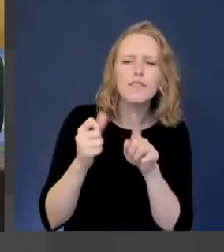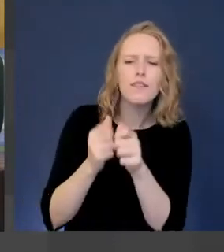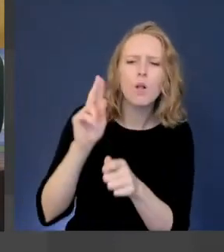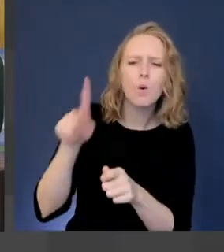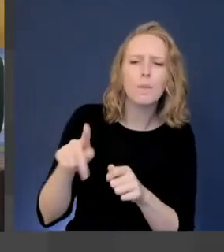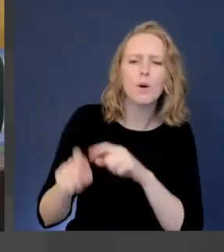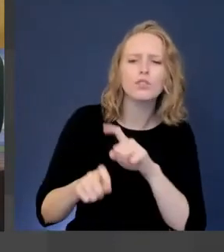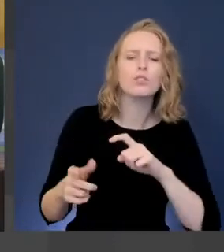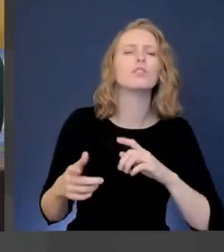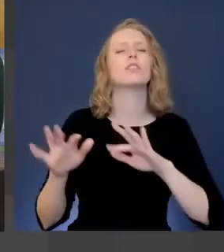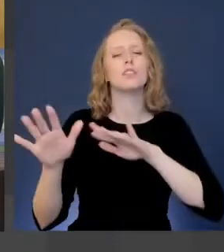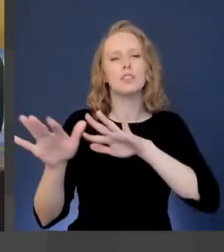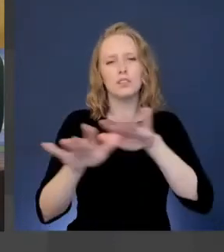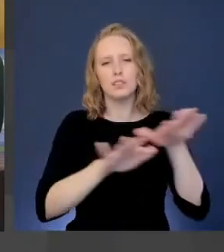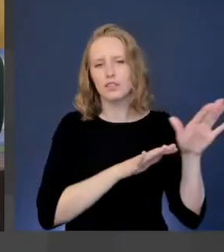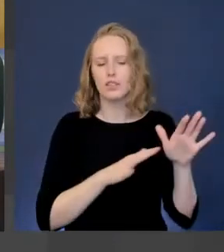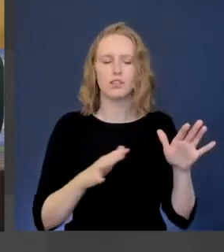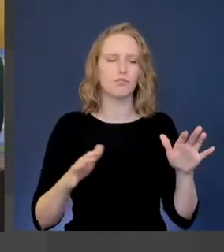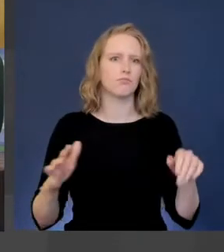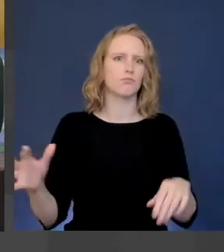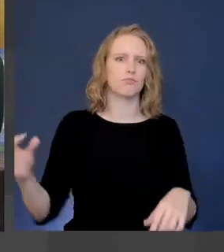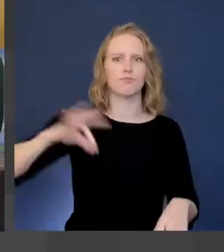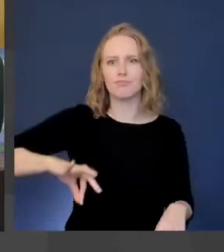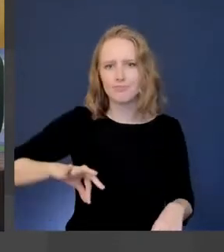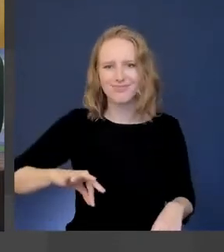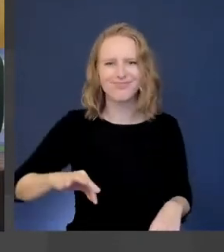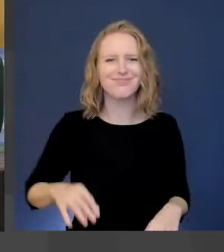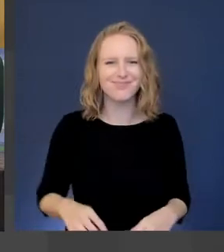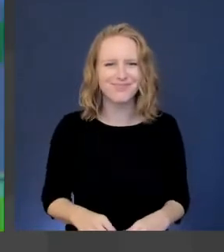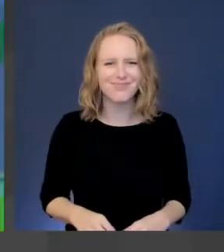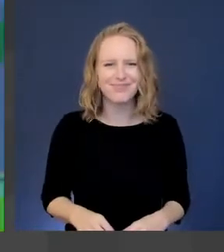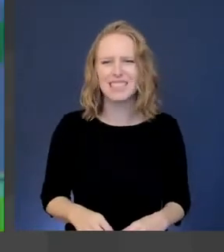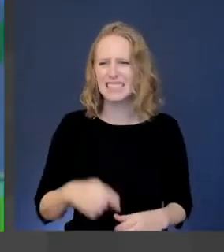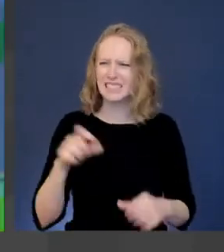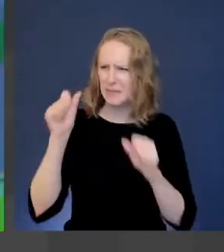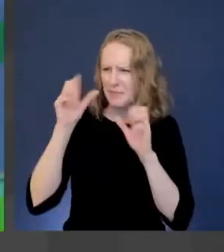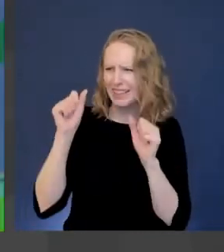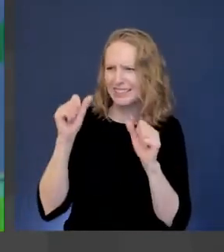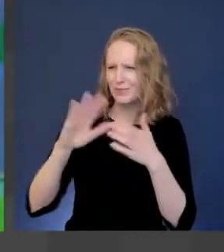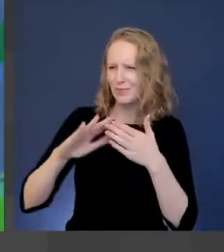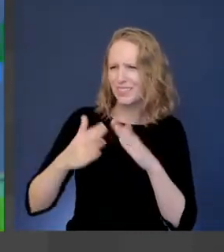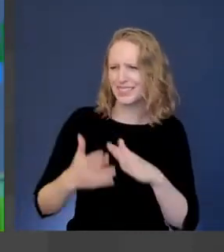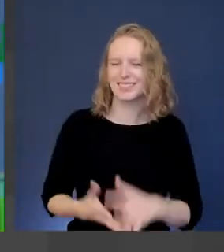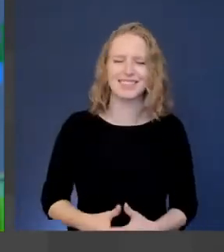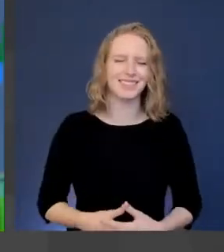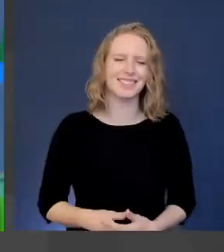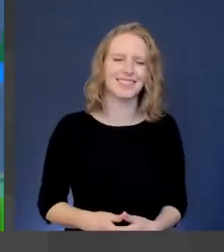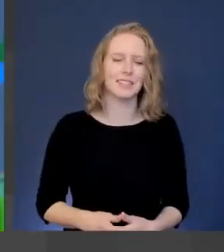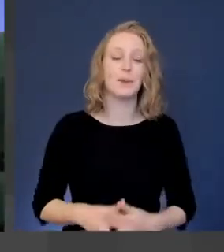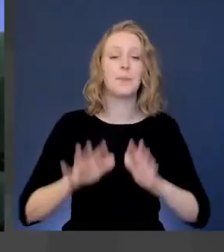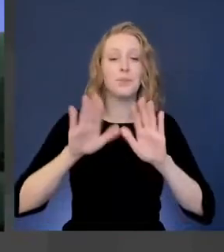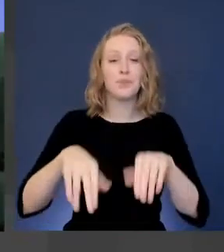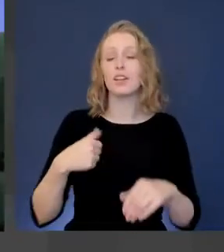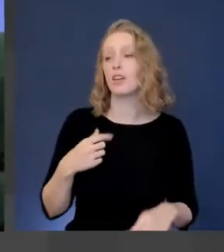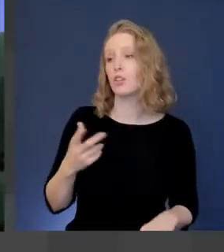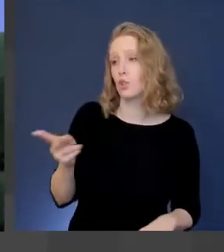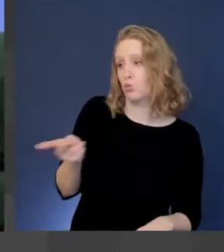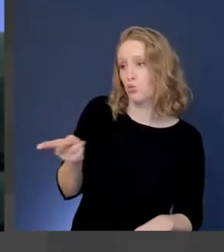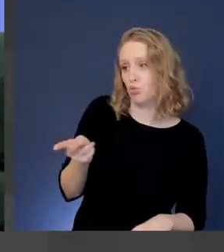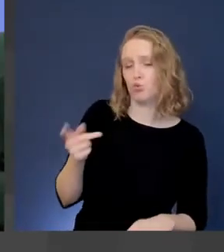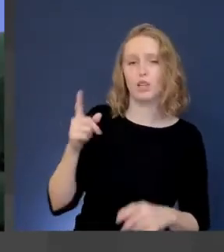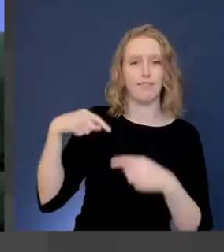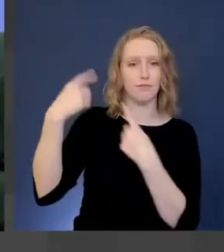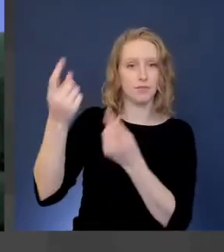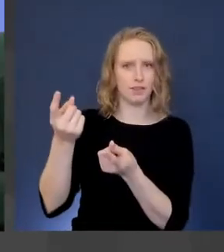helpful. We have a really amazing community. Now, you two have been, and actually the whole team has been